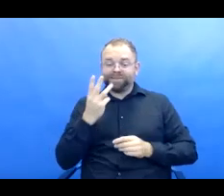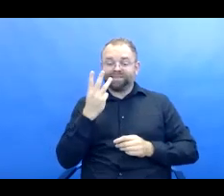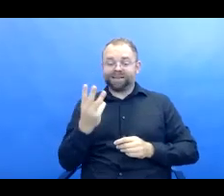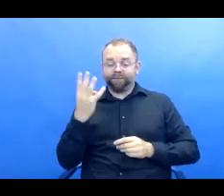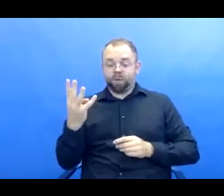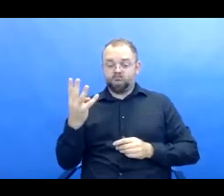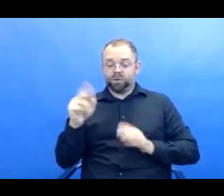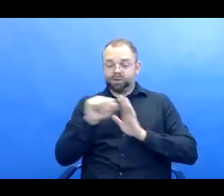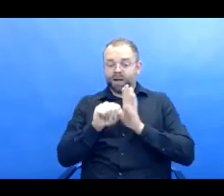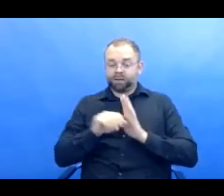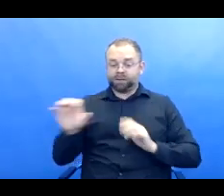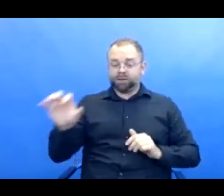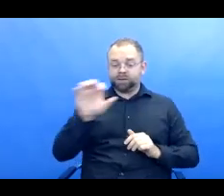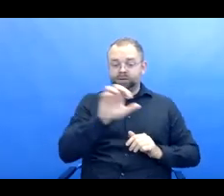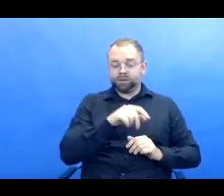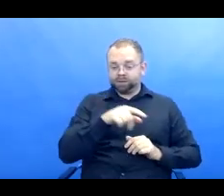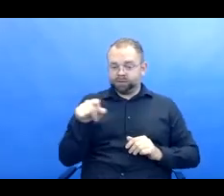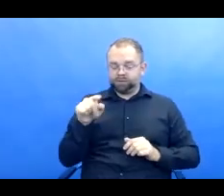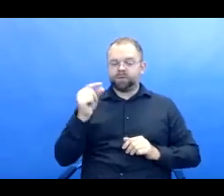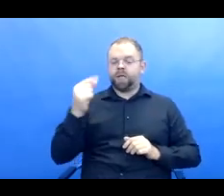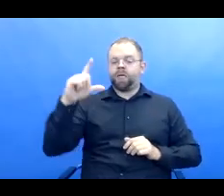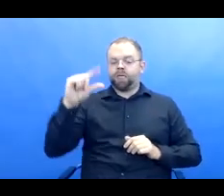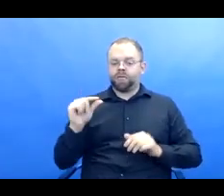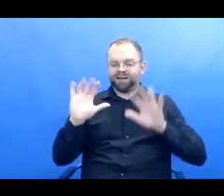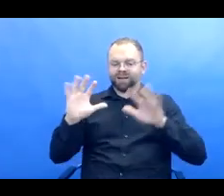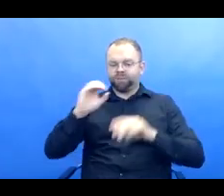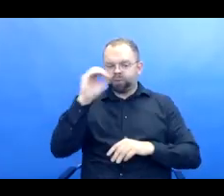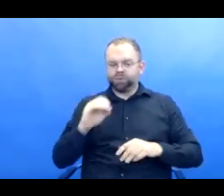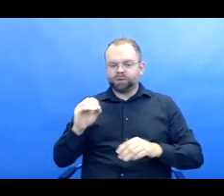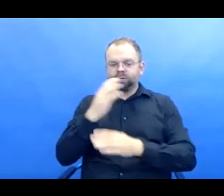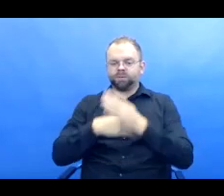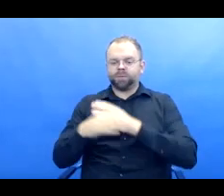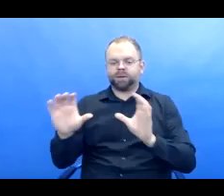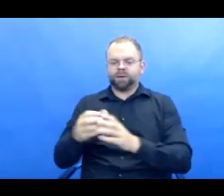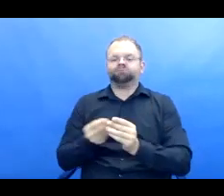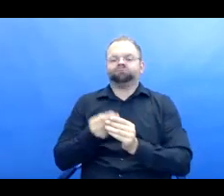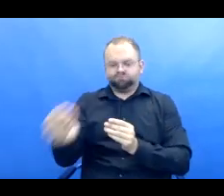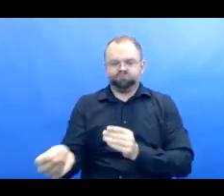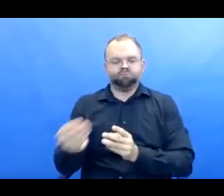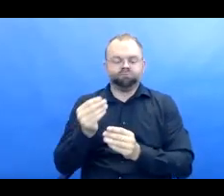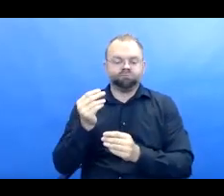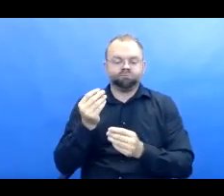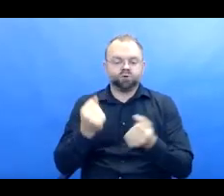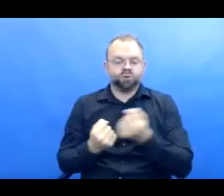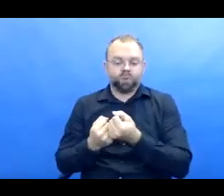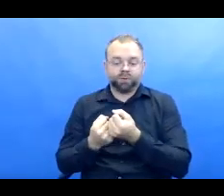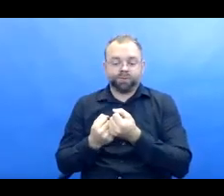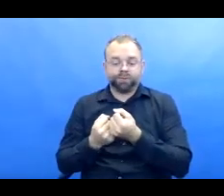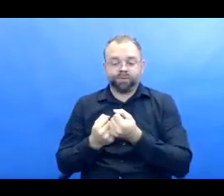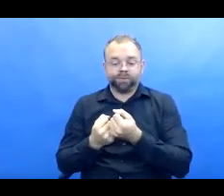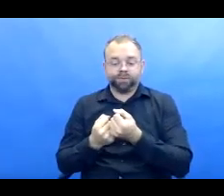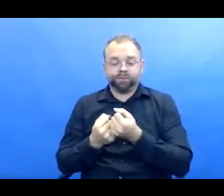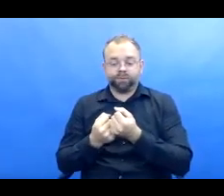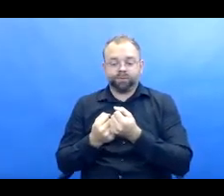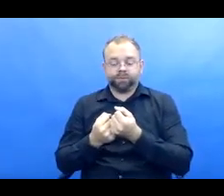the poverty line, which is $1.90 per day per person. Put together the state as well as